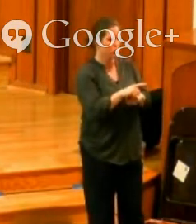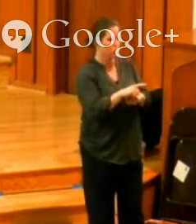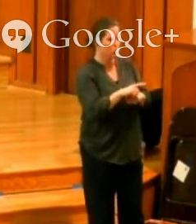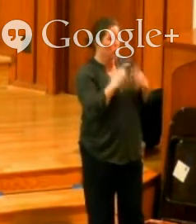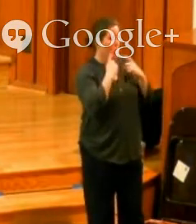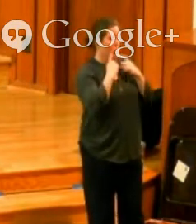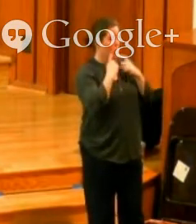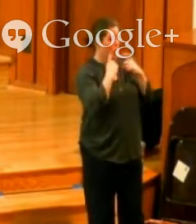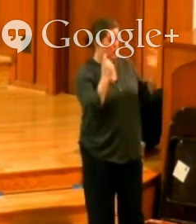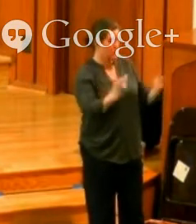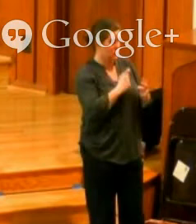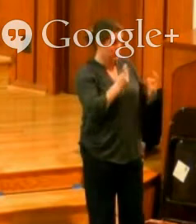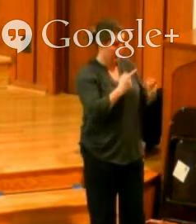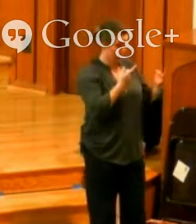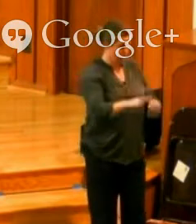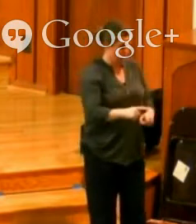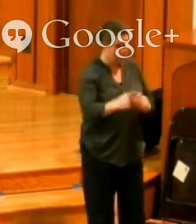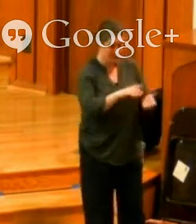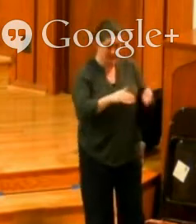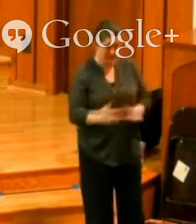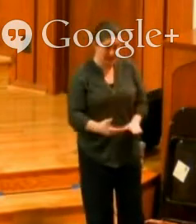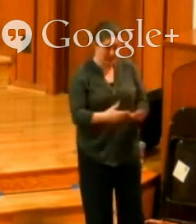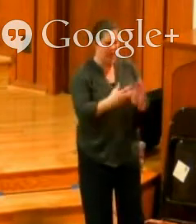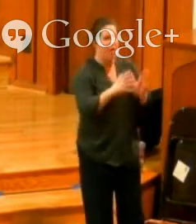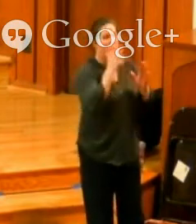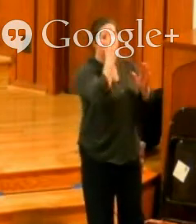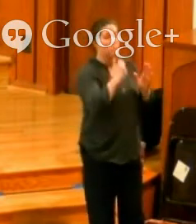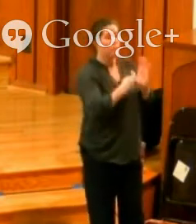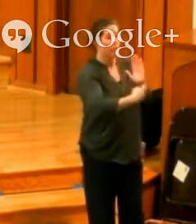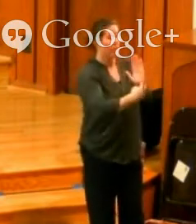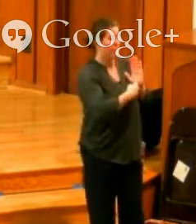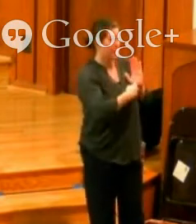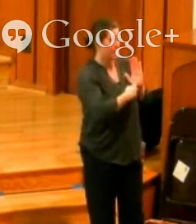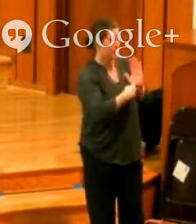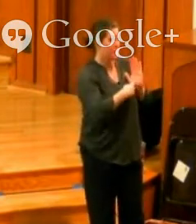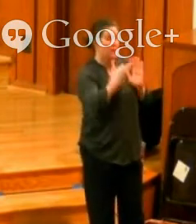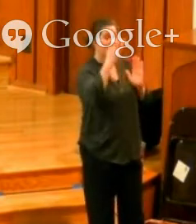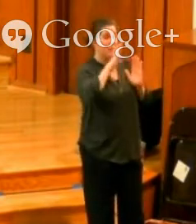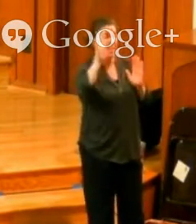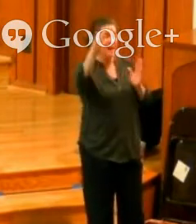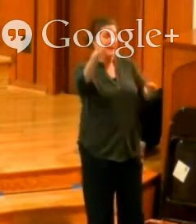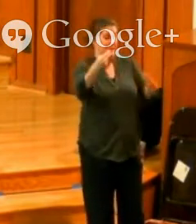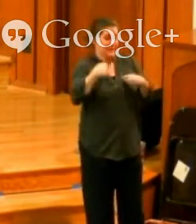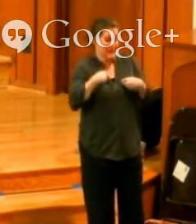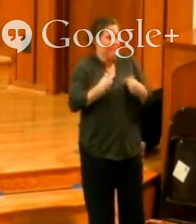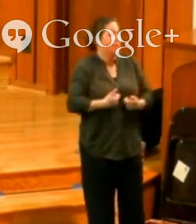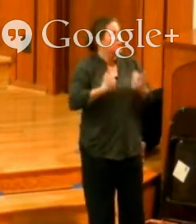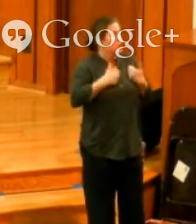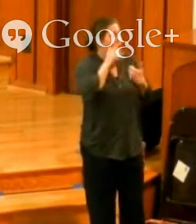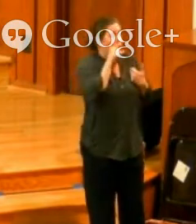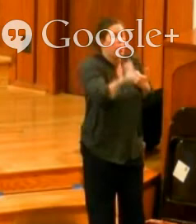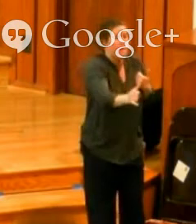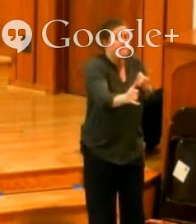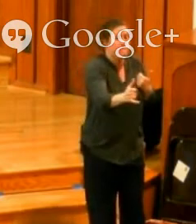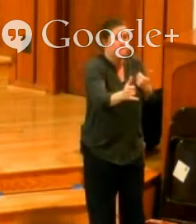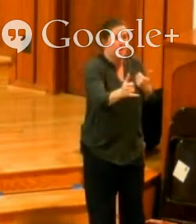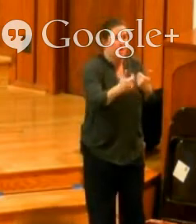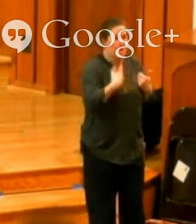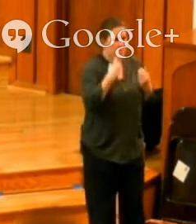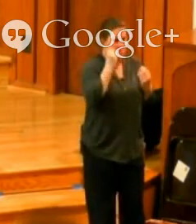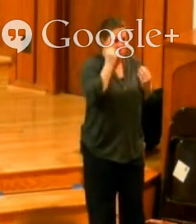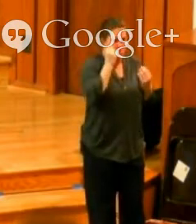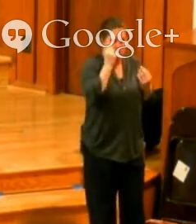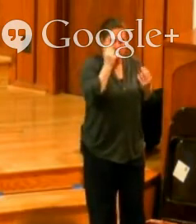causes. And the beautiful promise of that text is that the gift of God is eternal life. So we don't have to worry where in